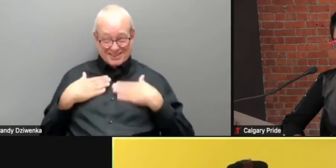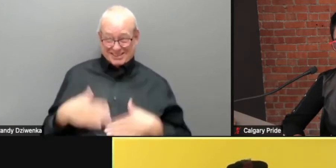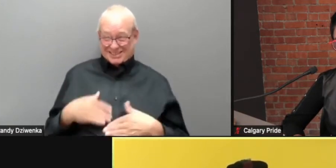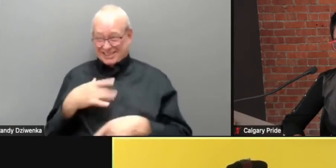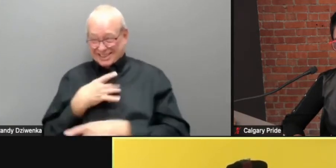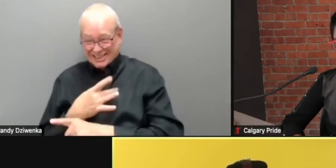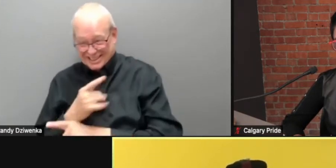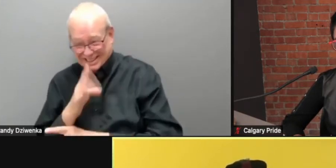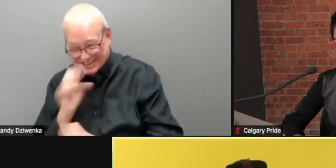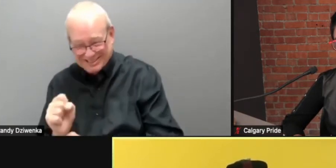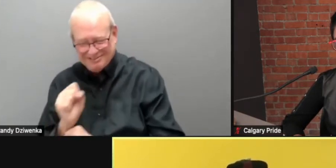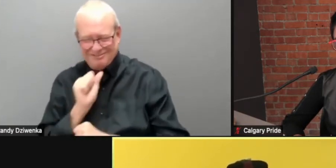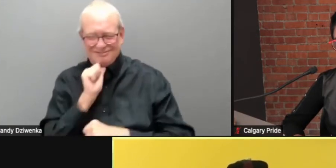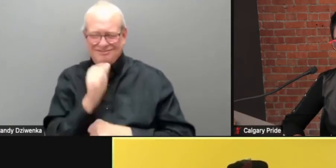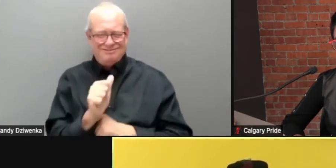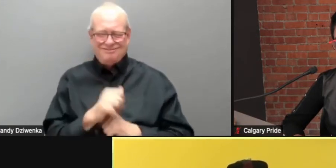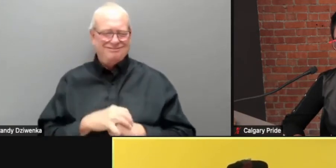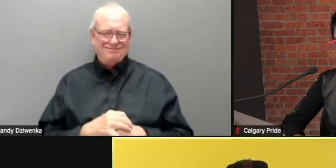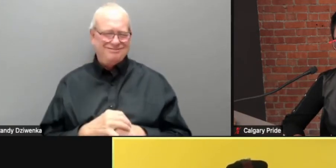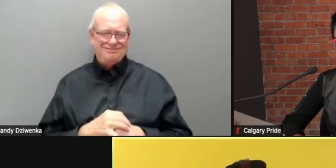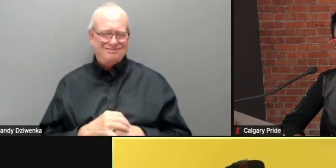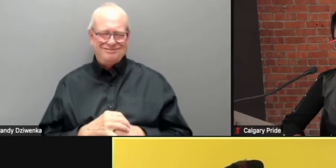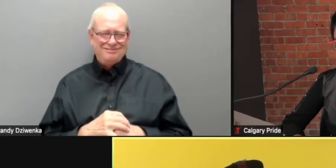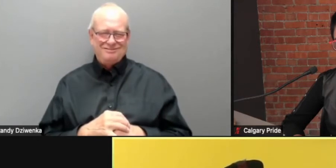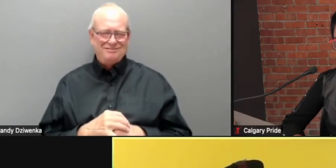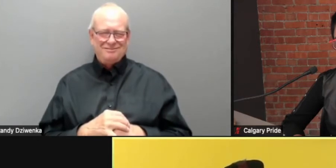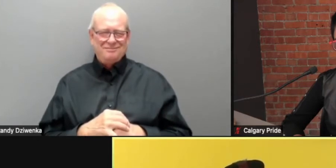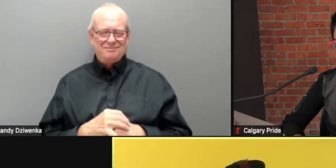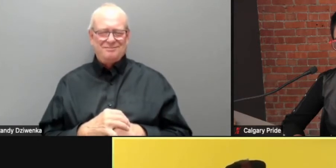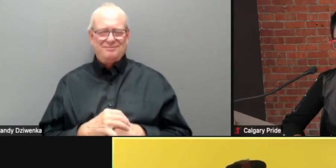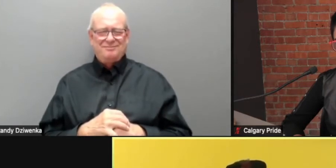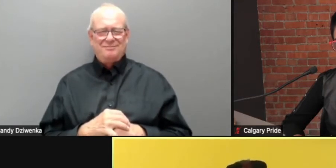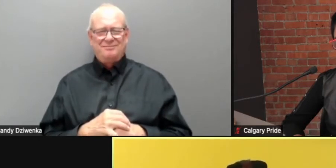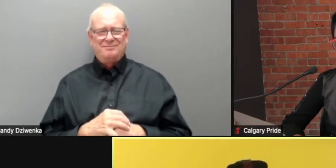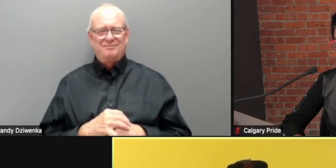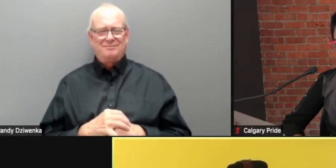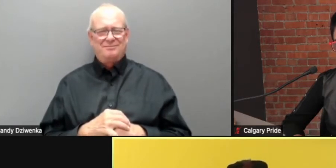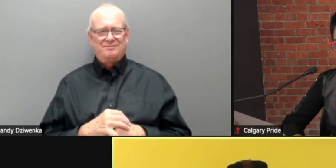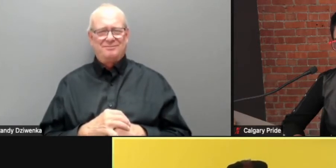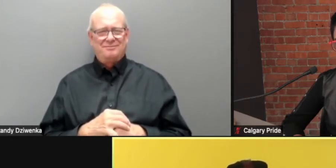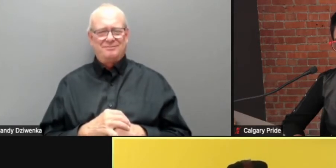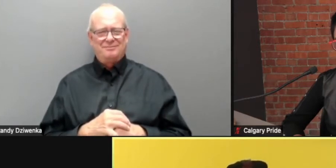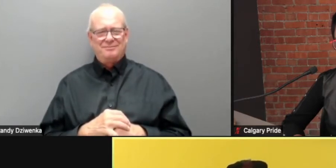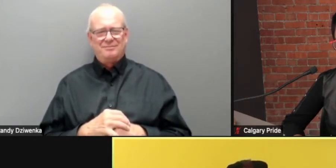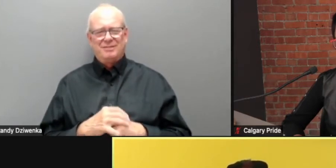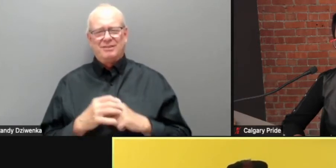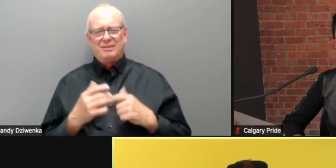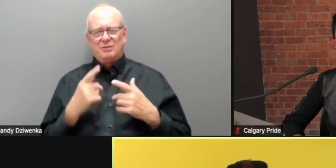but I had to go through a lot of torture, torment,